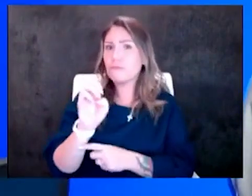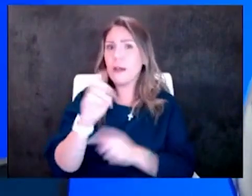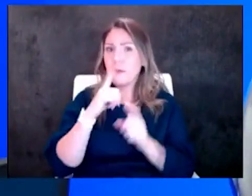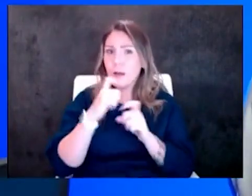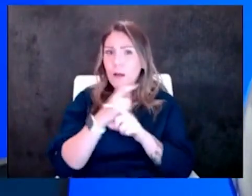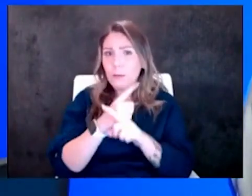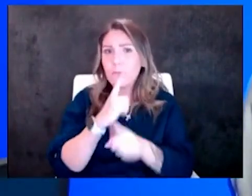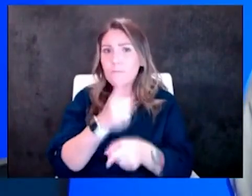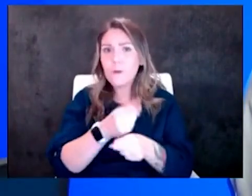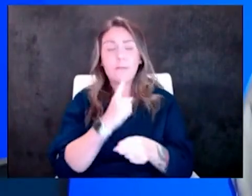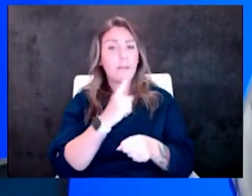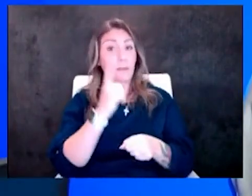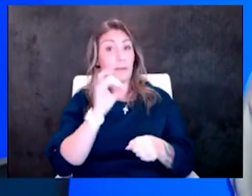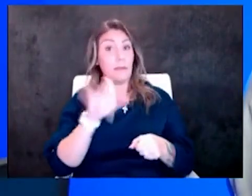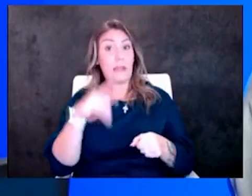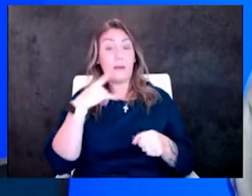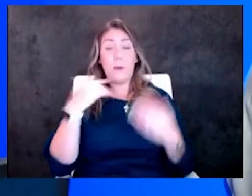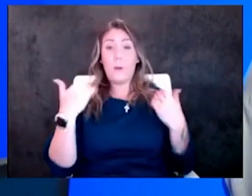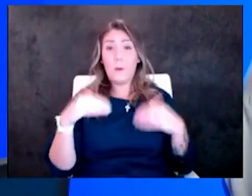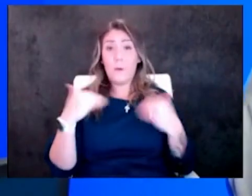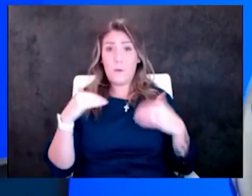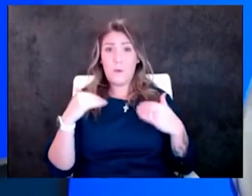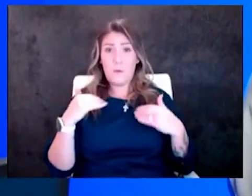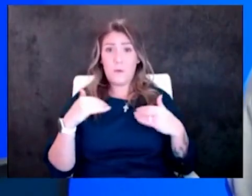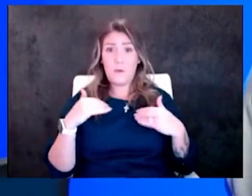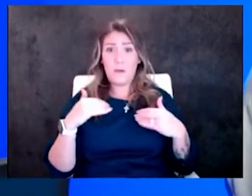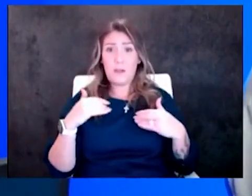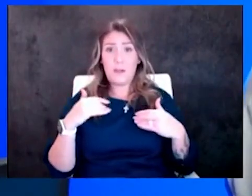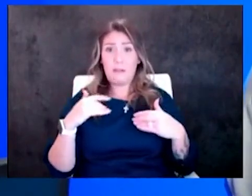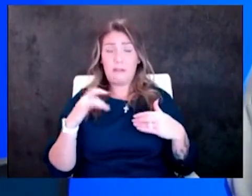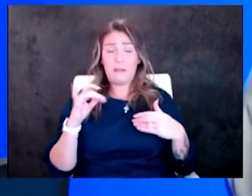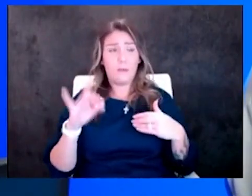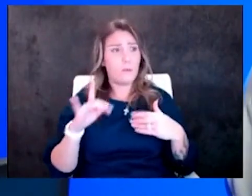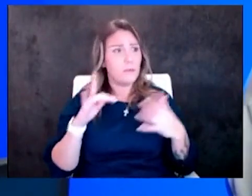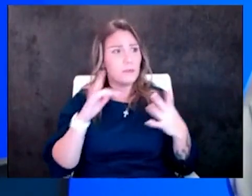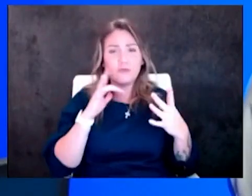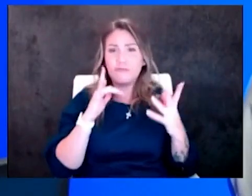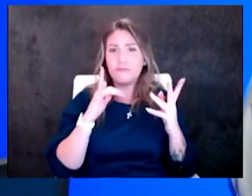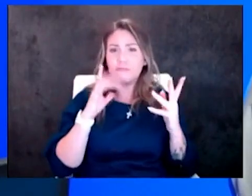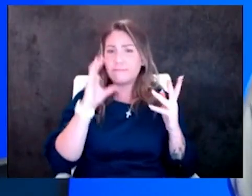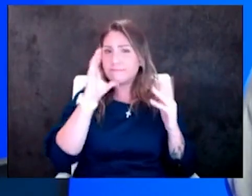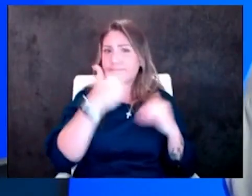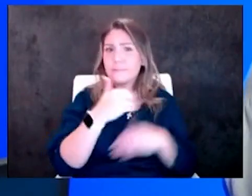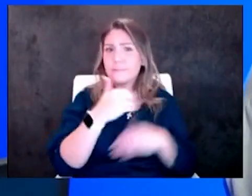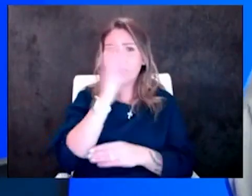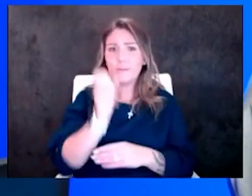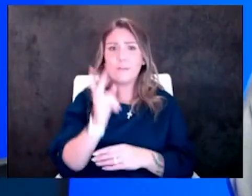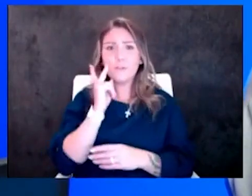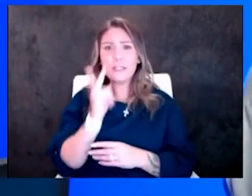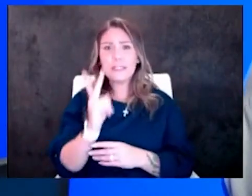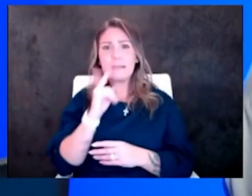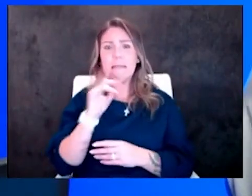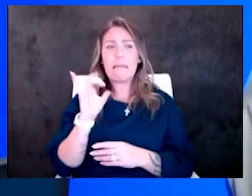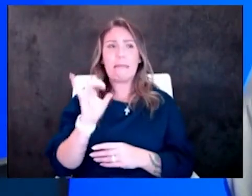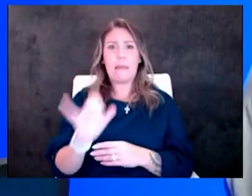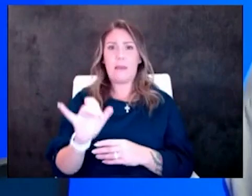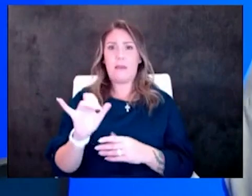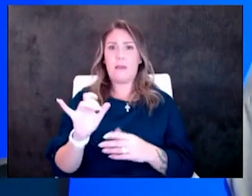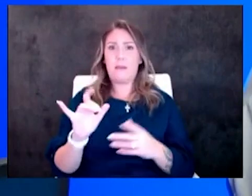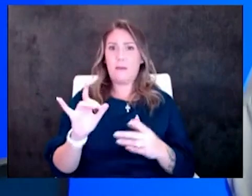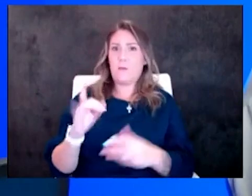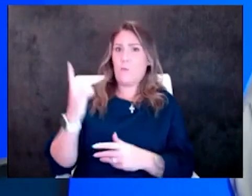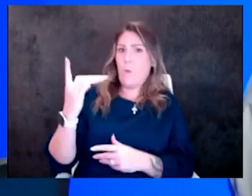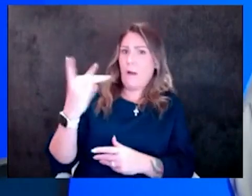a presentation was striking. I have never seen it that advanced, and that's why I was convinced that